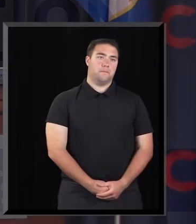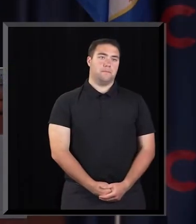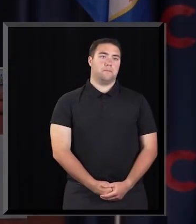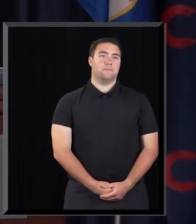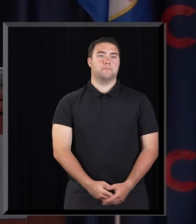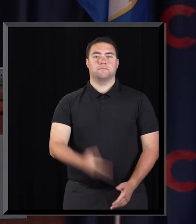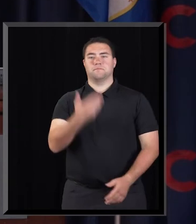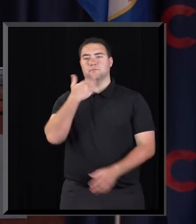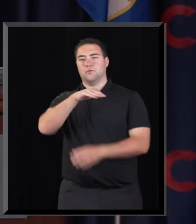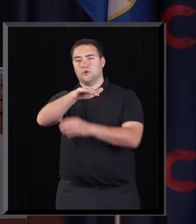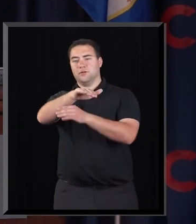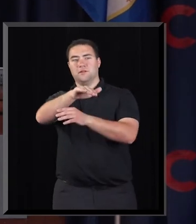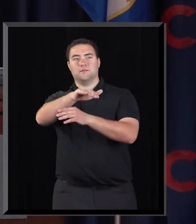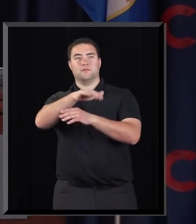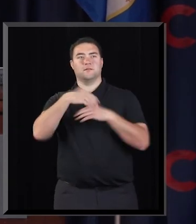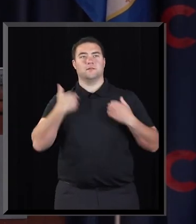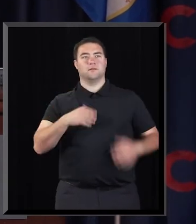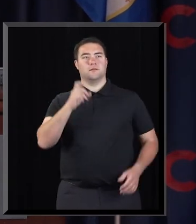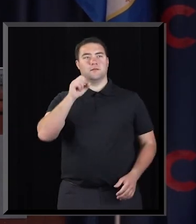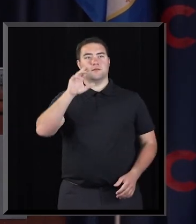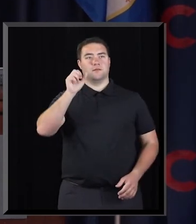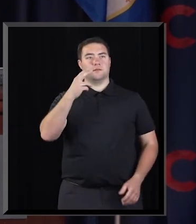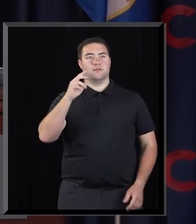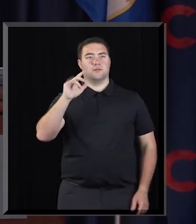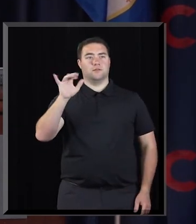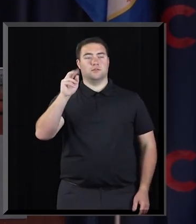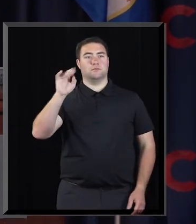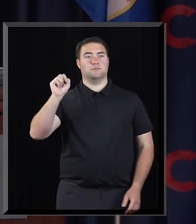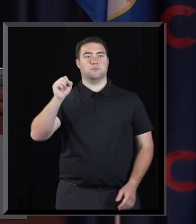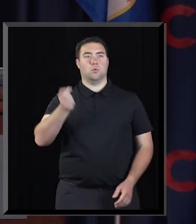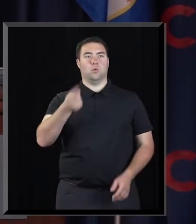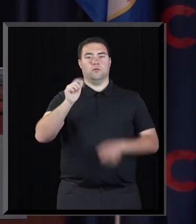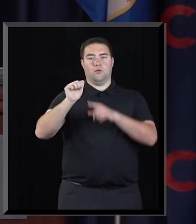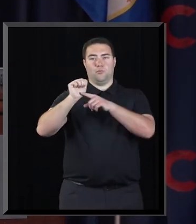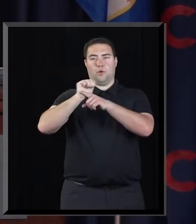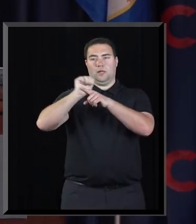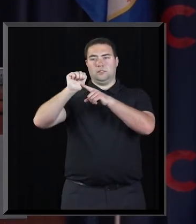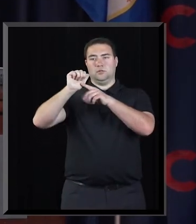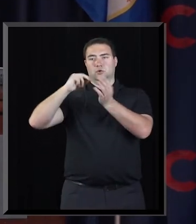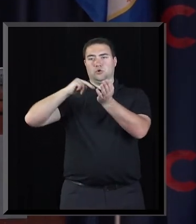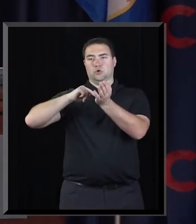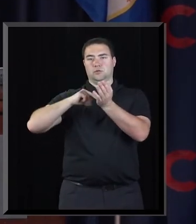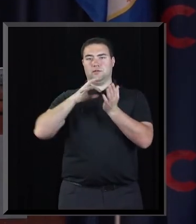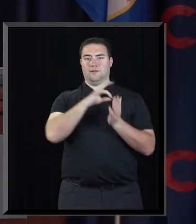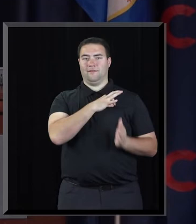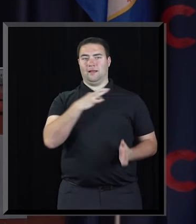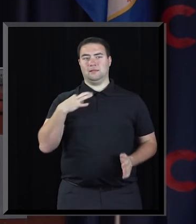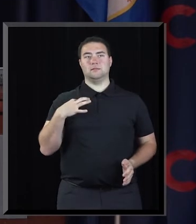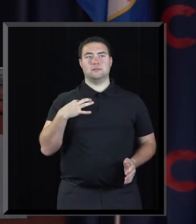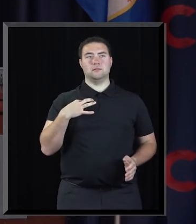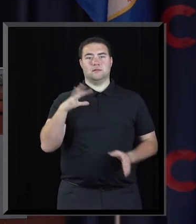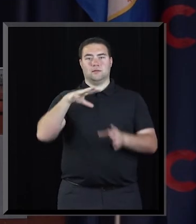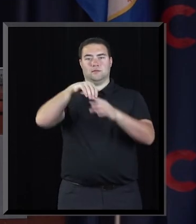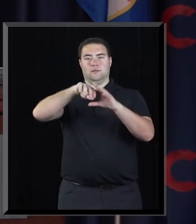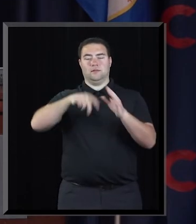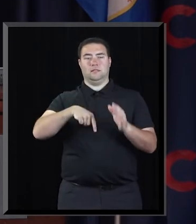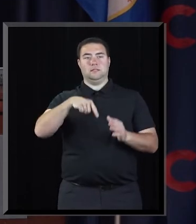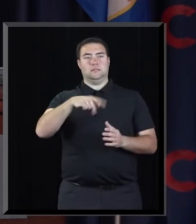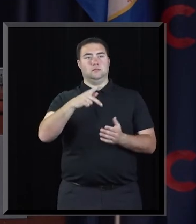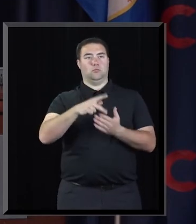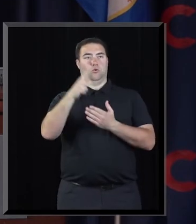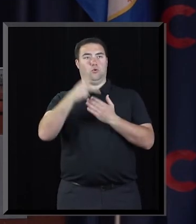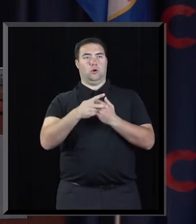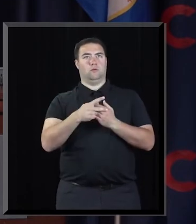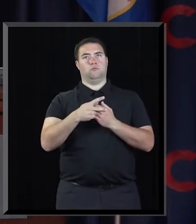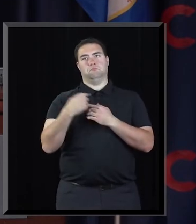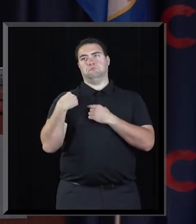Good evening. I am Sarah Jennison, one of the practical nursing faculty that has been with this program for this last